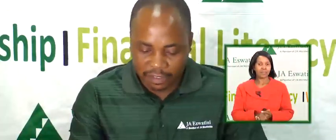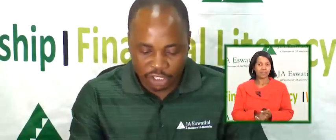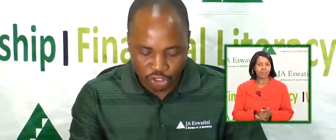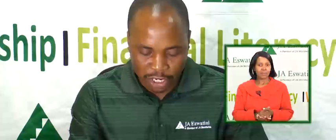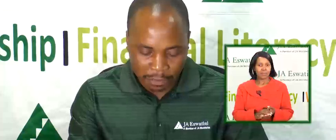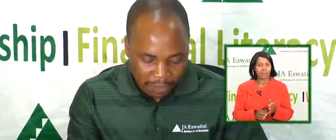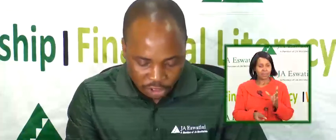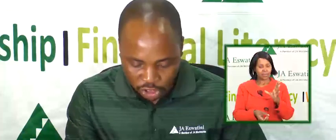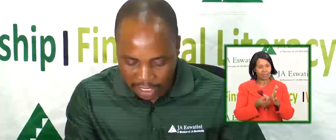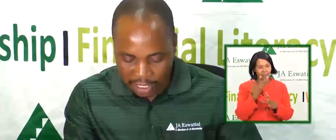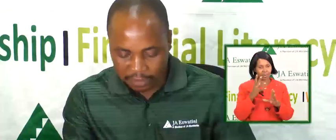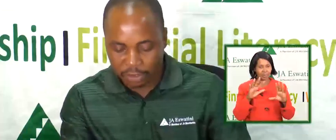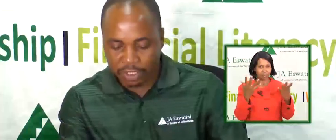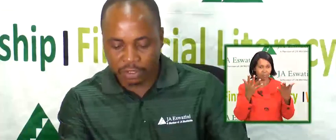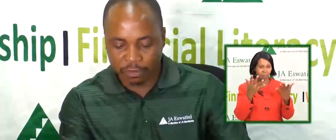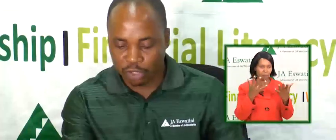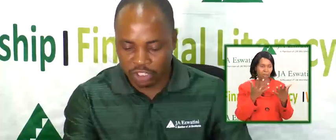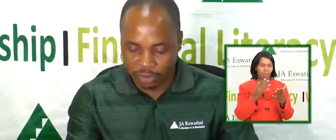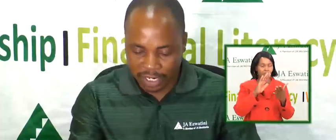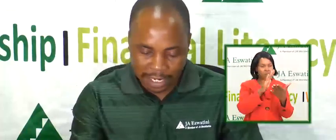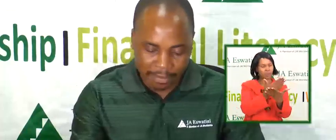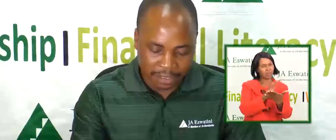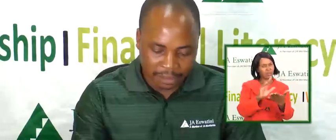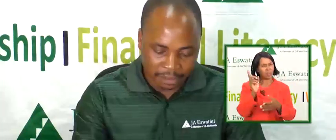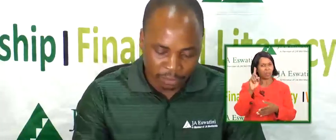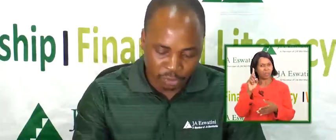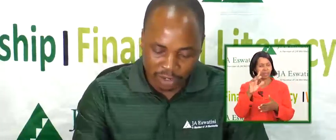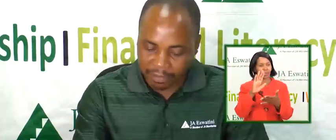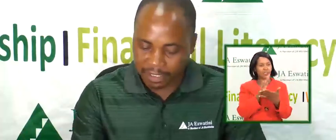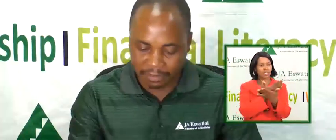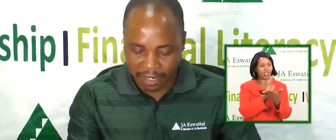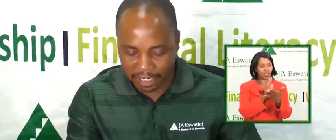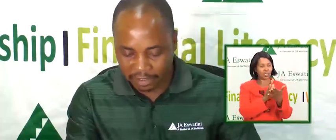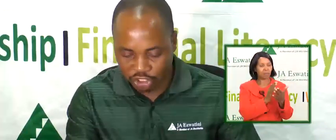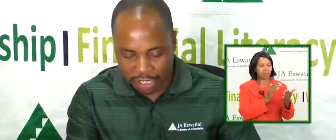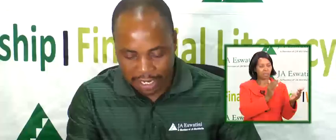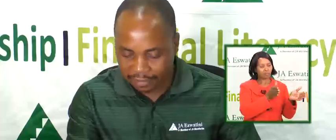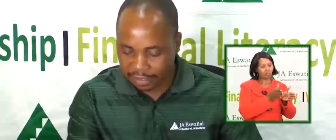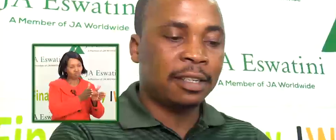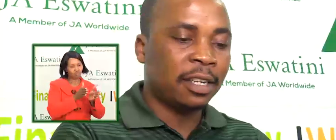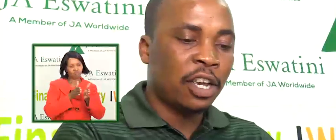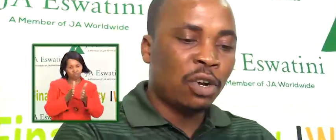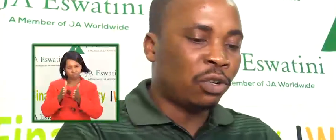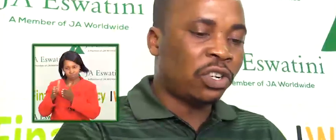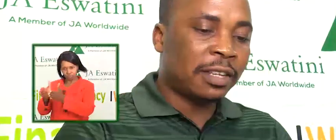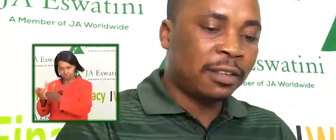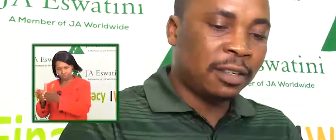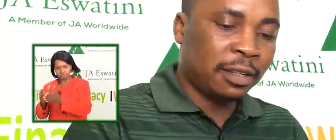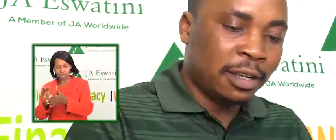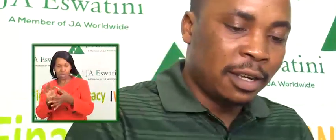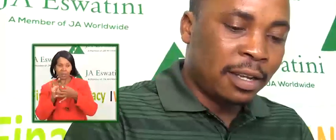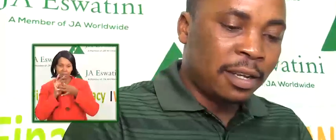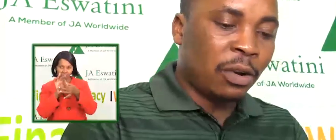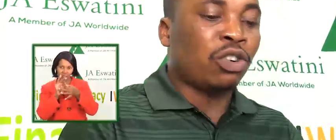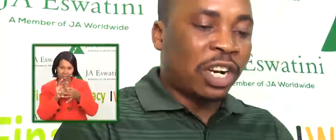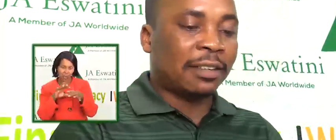what is a share. A share is a unit of ownership in a company, mutual fund, financial asset, or trust.